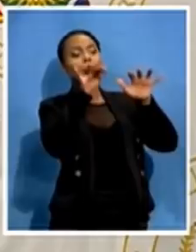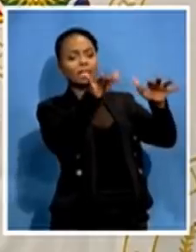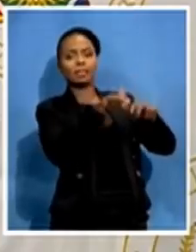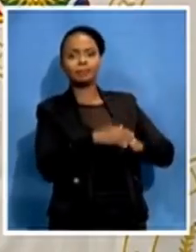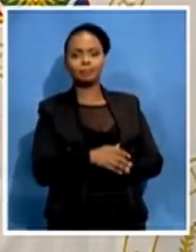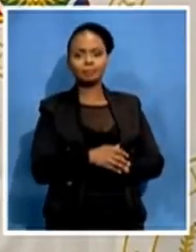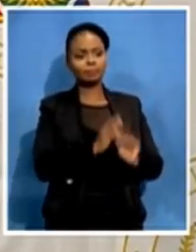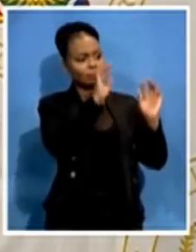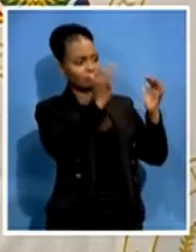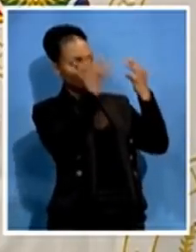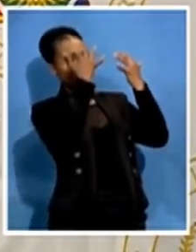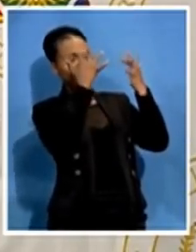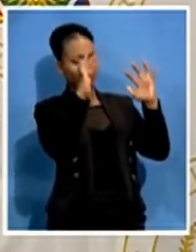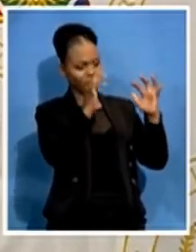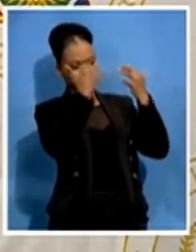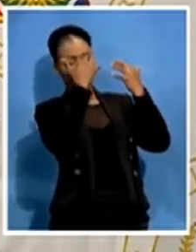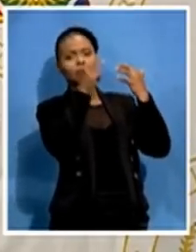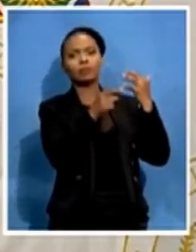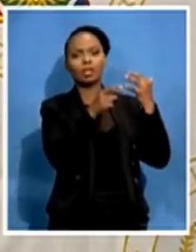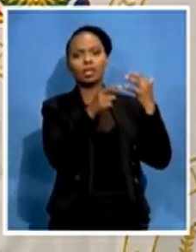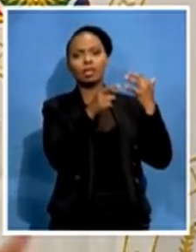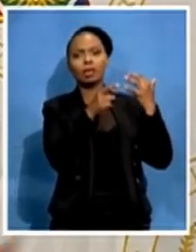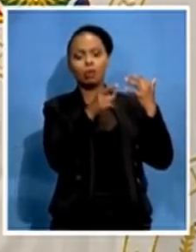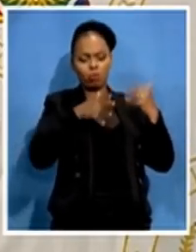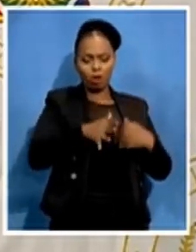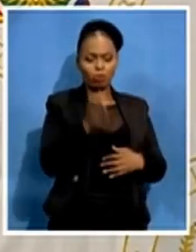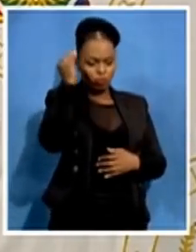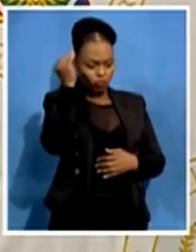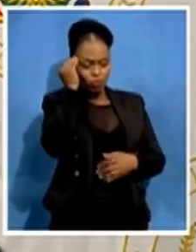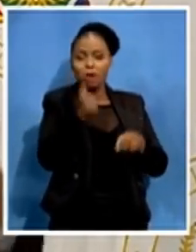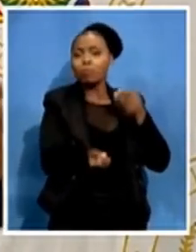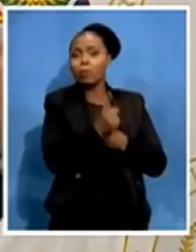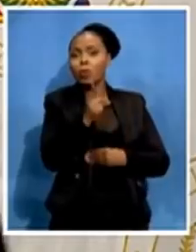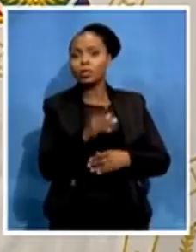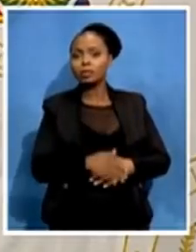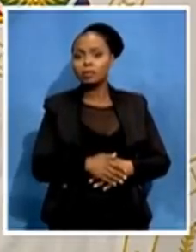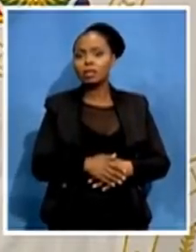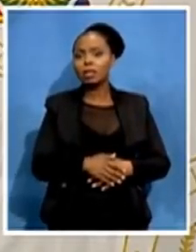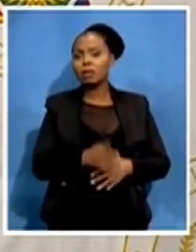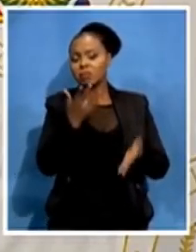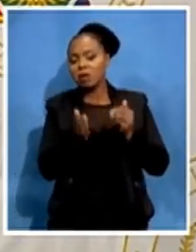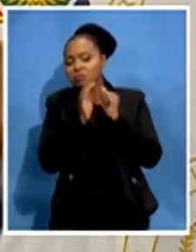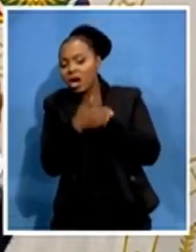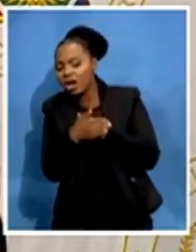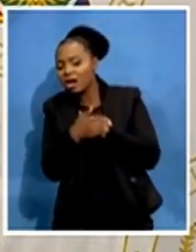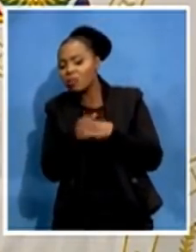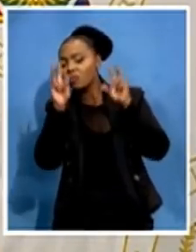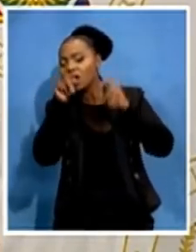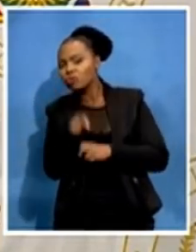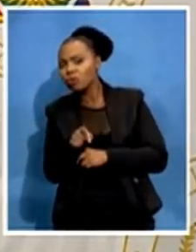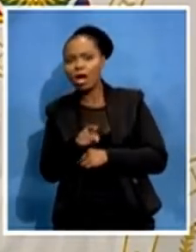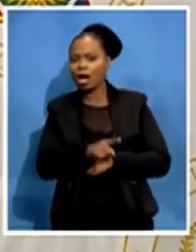would have been entitled to be worried had the matter been swept under the carpet. It was never swept under the carpet. It's out in the open. It took as long